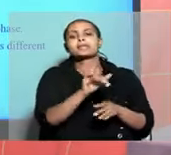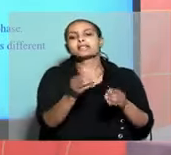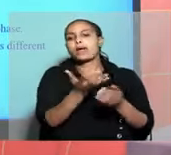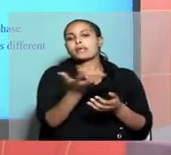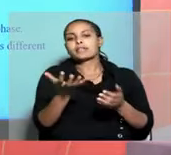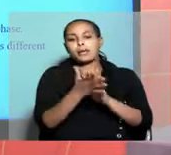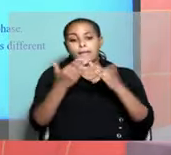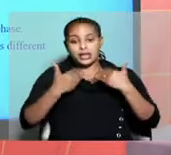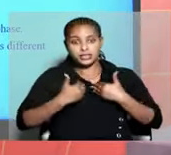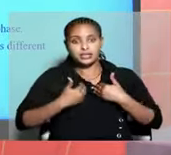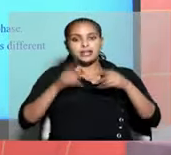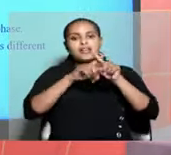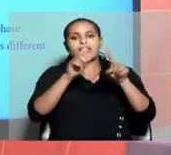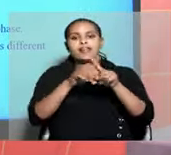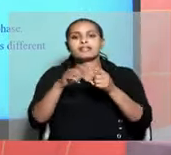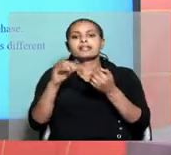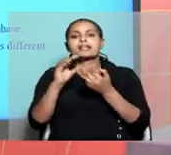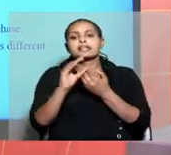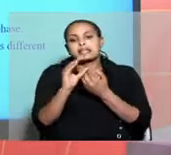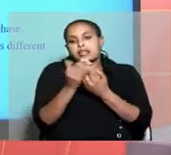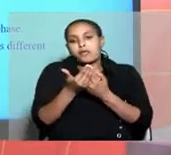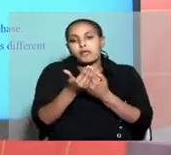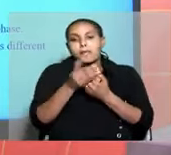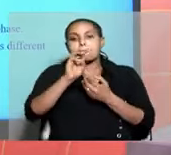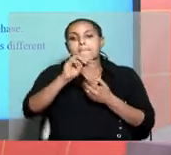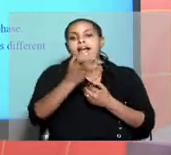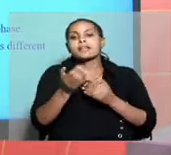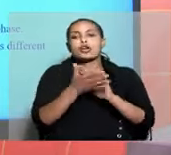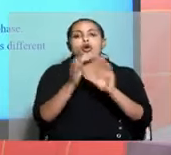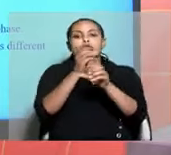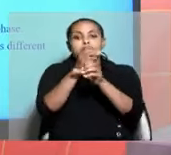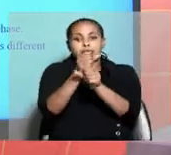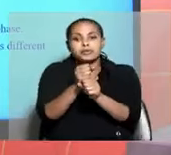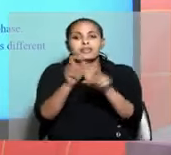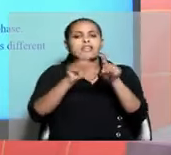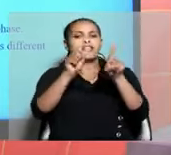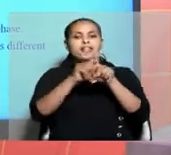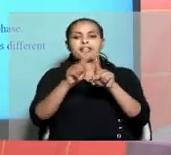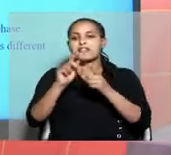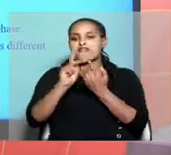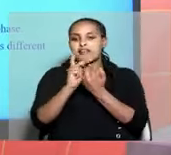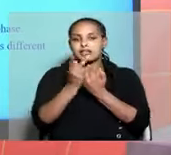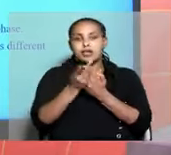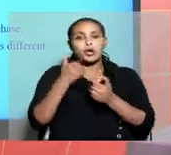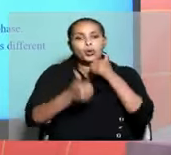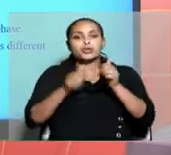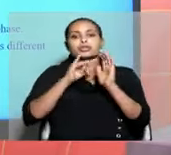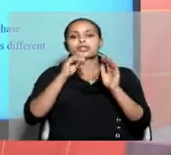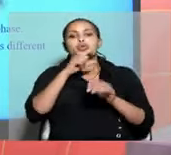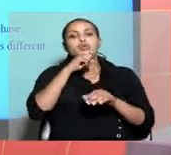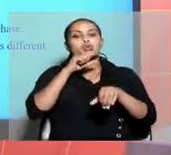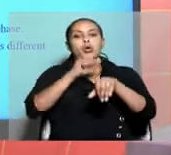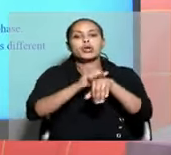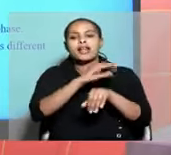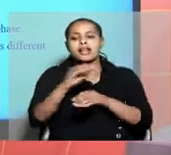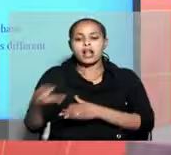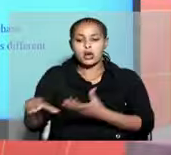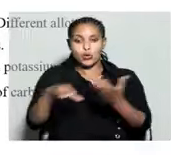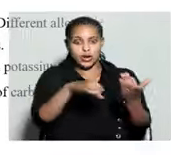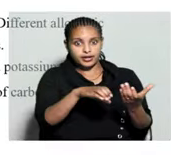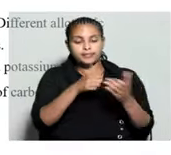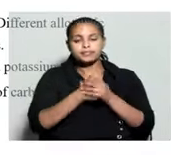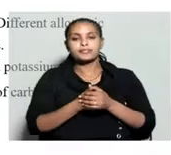substance present in different state of matter constitutes different phase, which is solid and